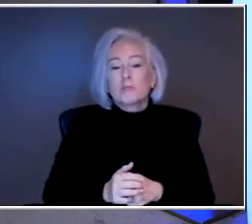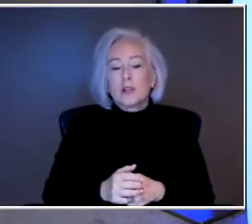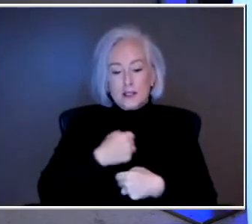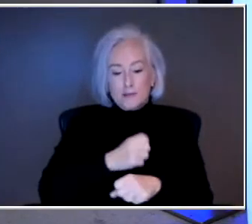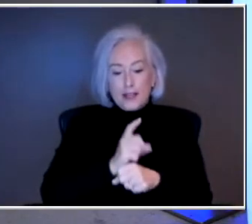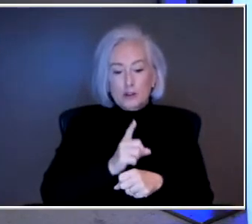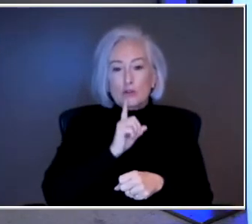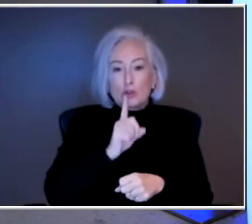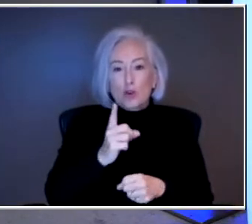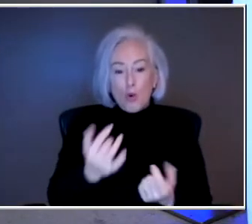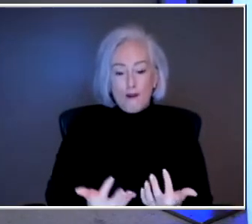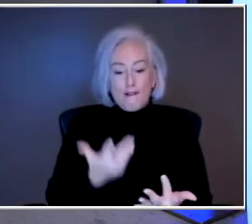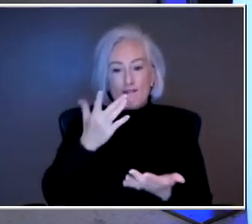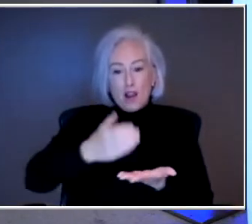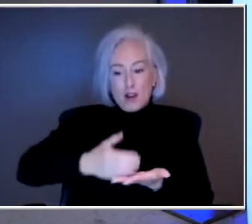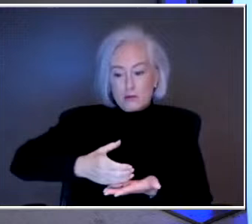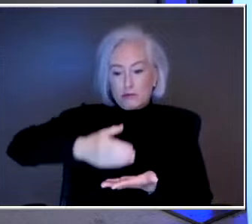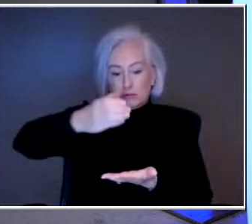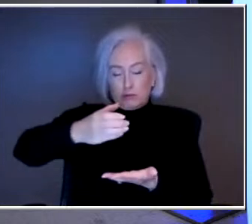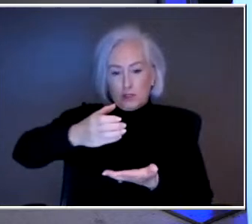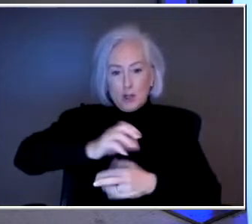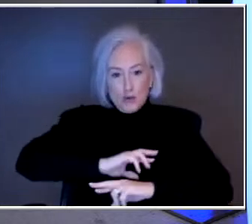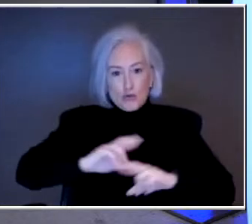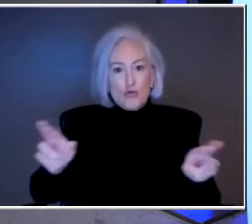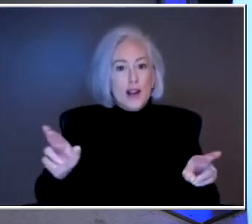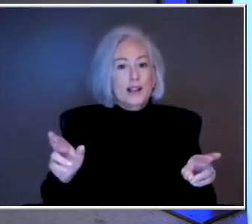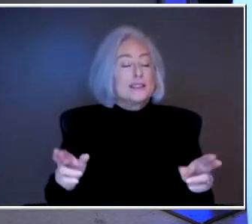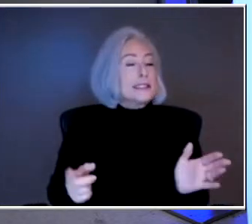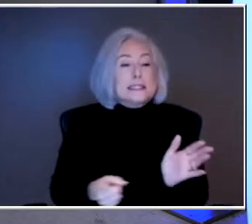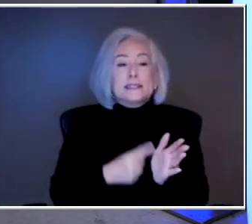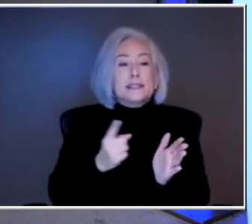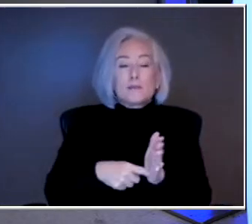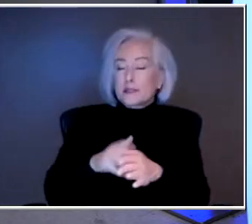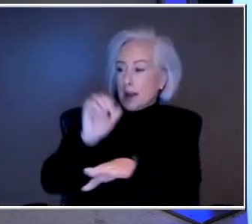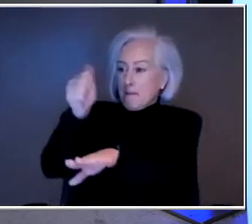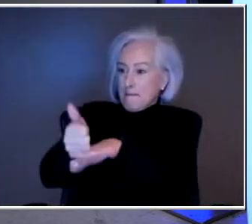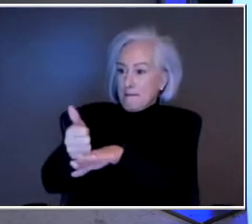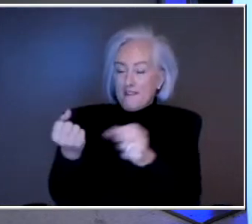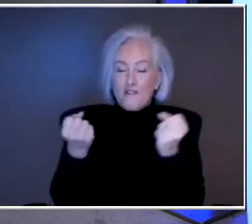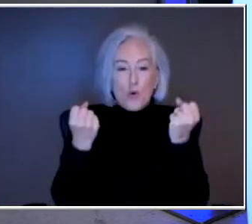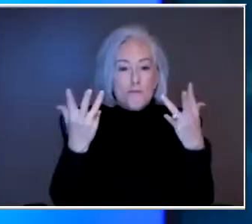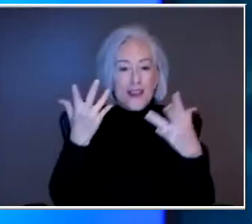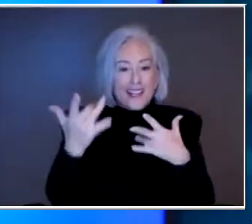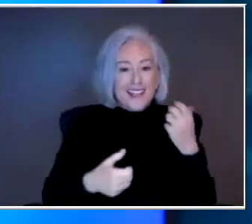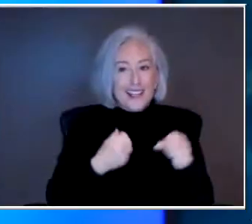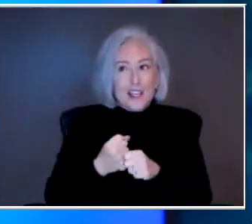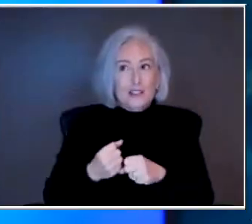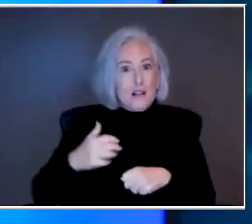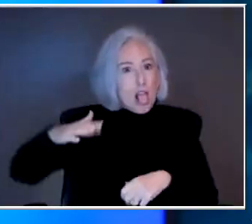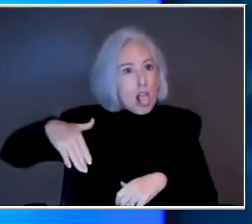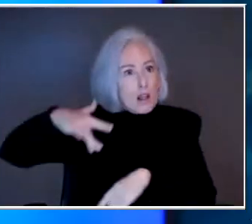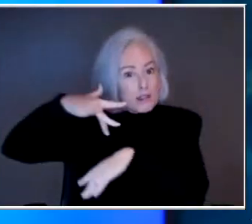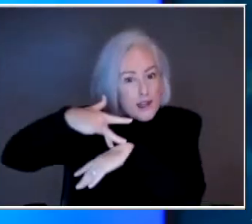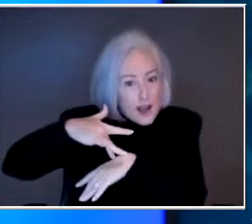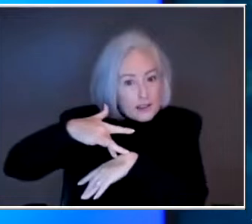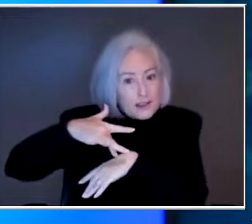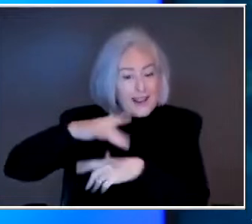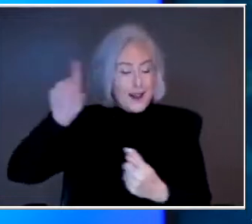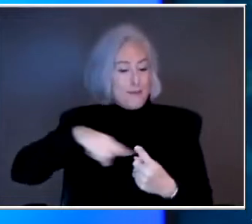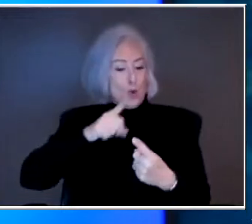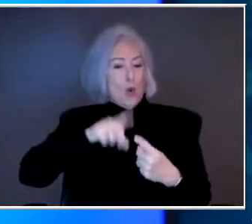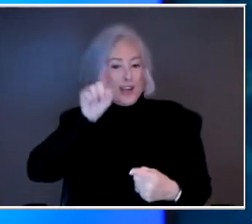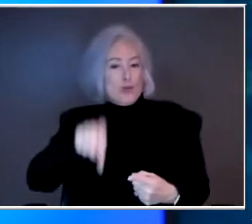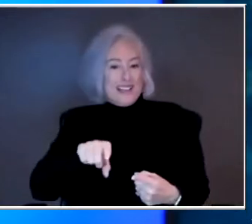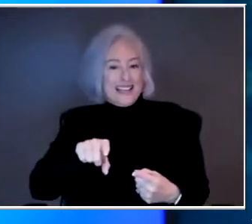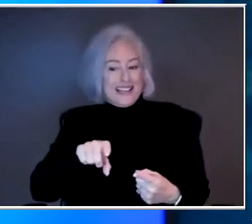go when you need them? You hope that they could probably just sit there for years and you never need it, but when you need it, right? Right. And you need to remember, anytime you've been in a stressful situation,